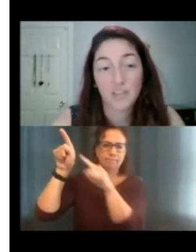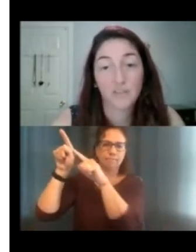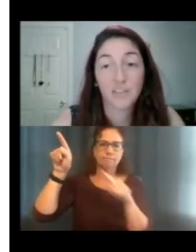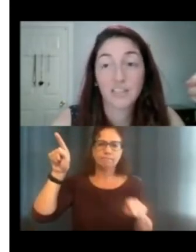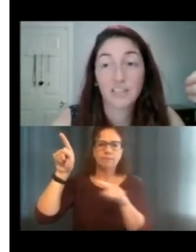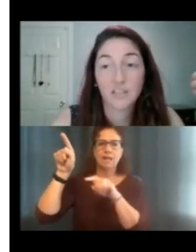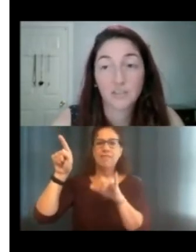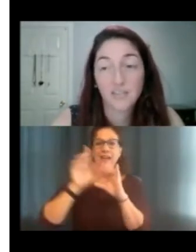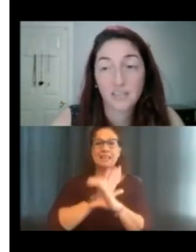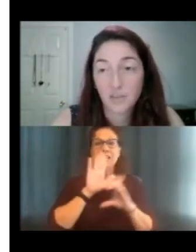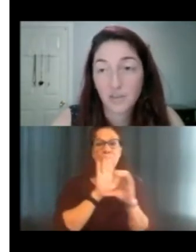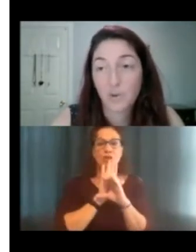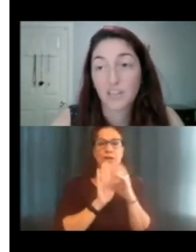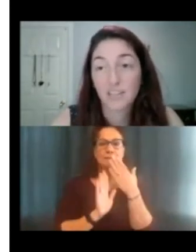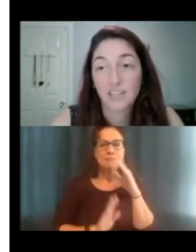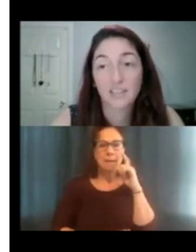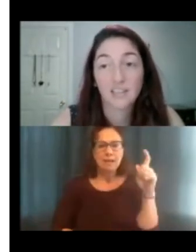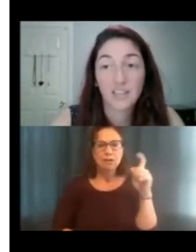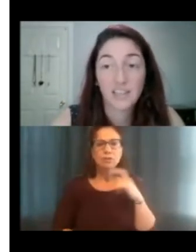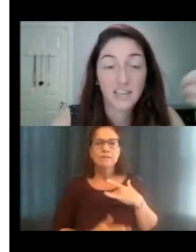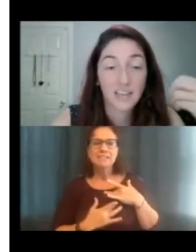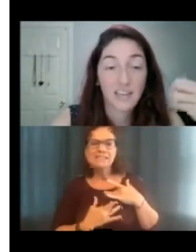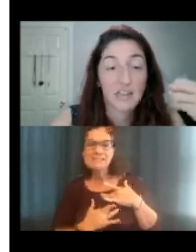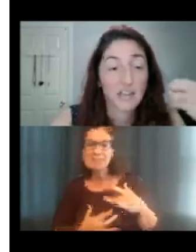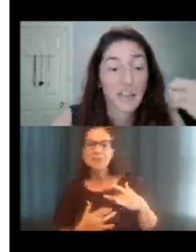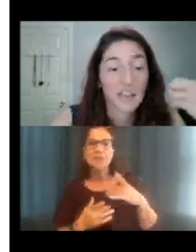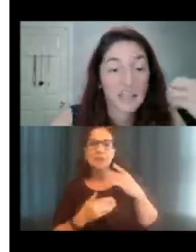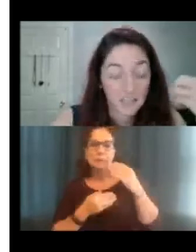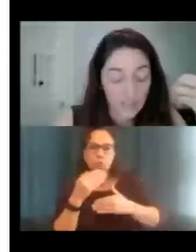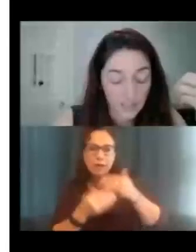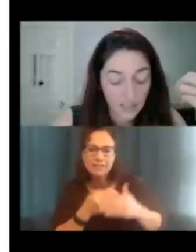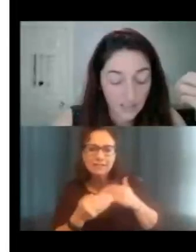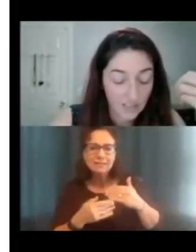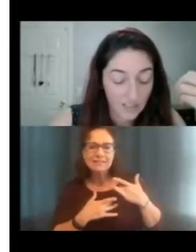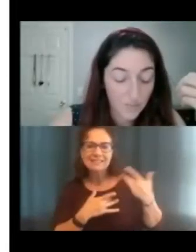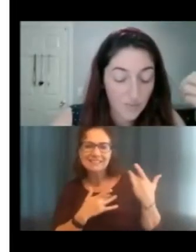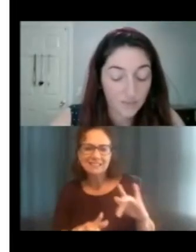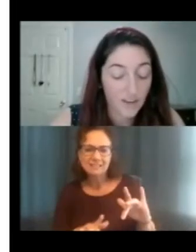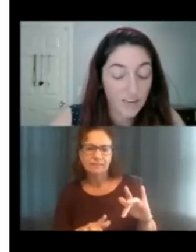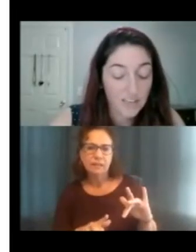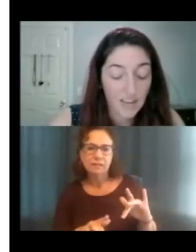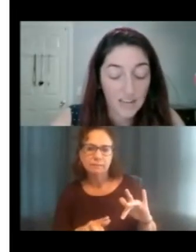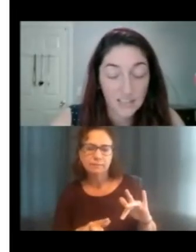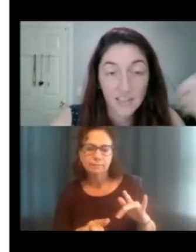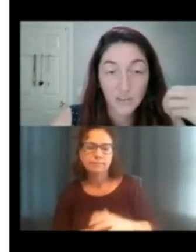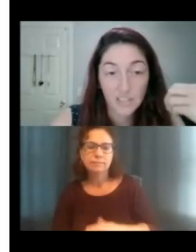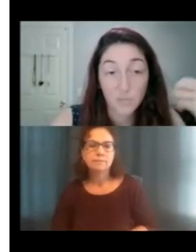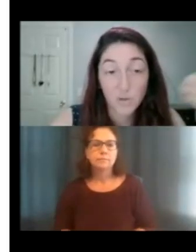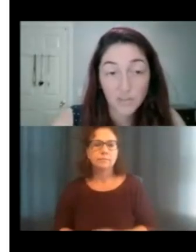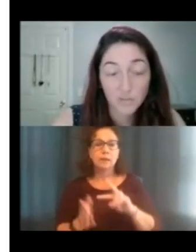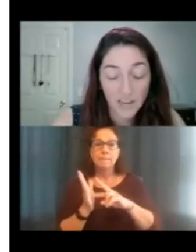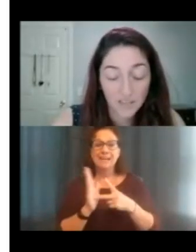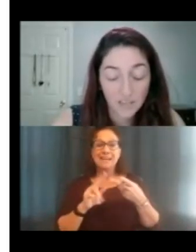characterizing nightmare sufferers is this trait of sensory processing sensitivity. And this can be defined as